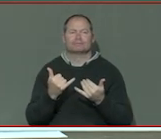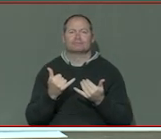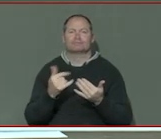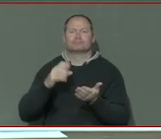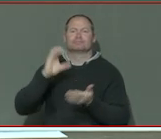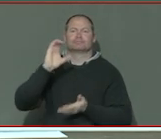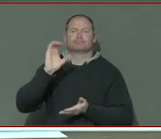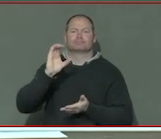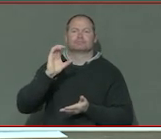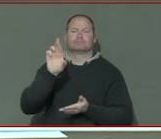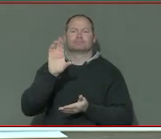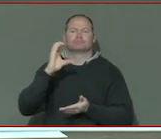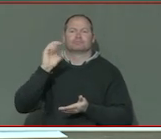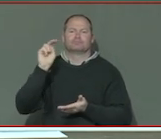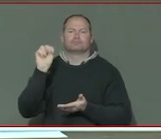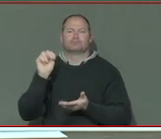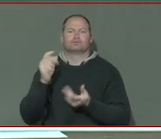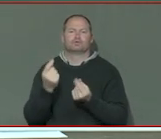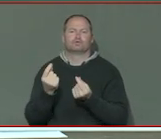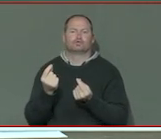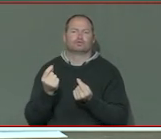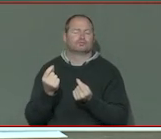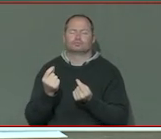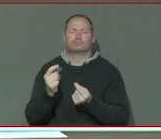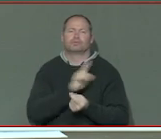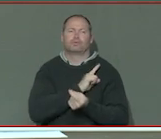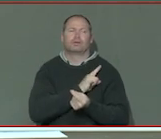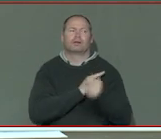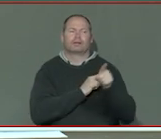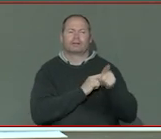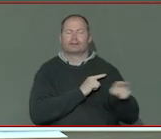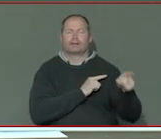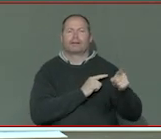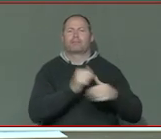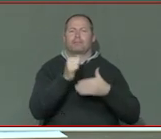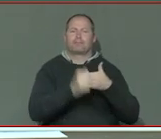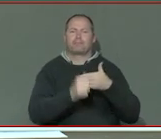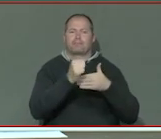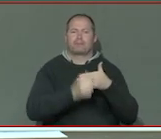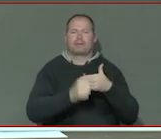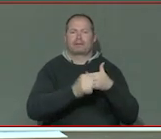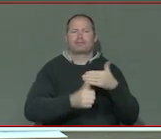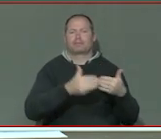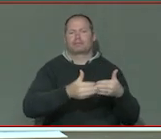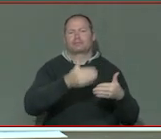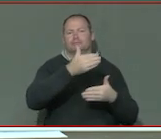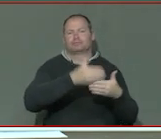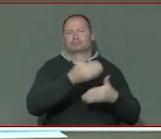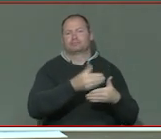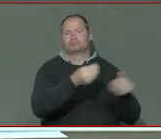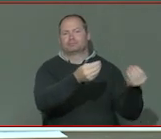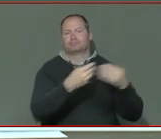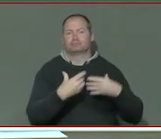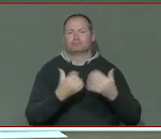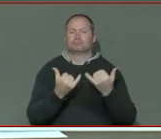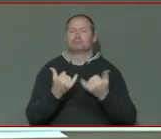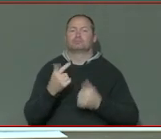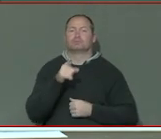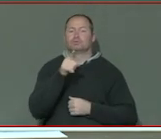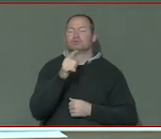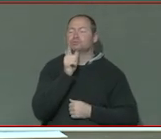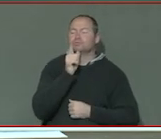statement because the creditors send monthly statements to the business anyway. What would you say to her? State 2